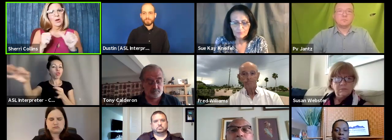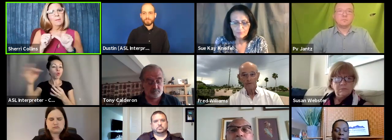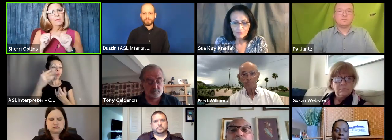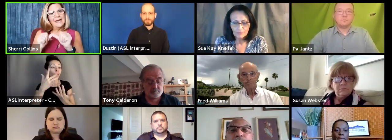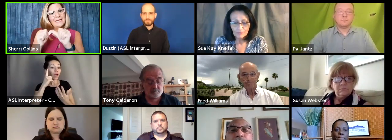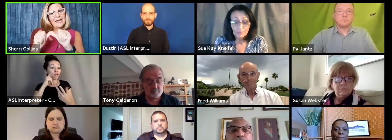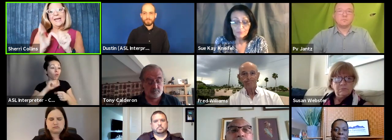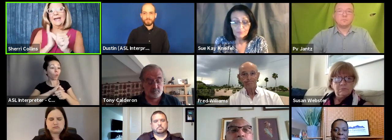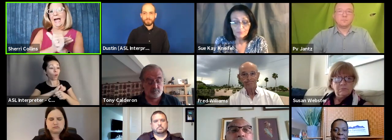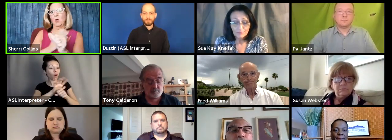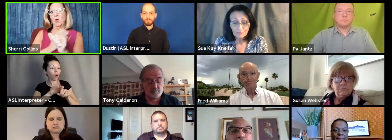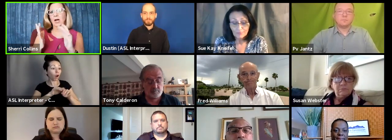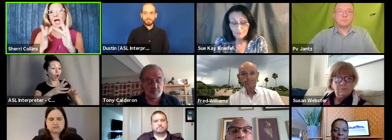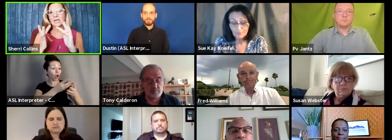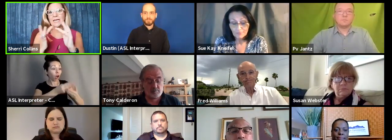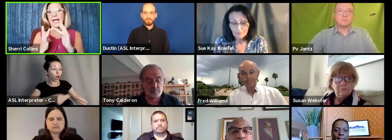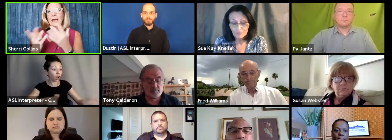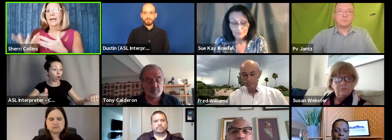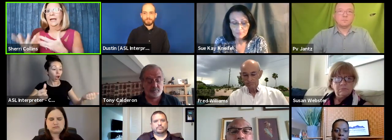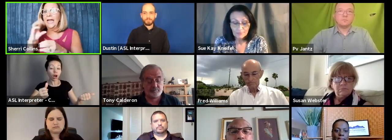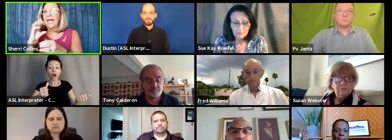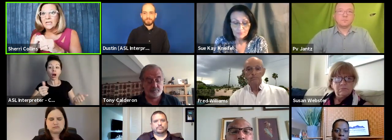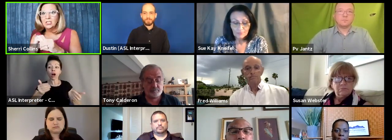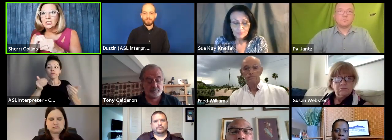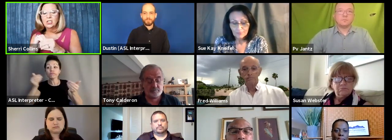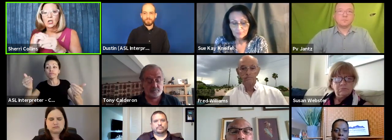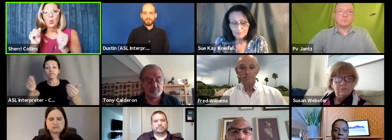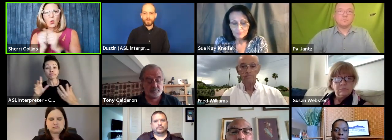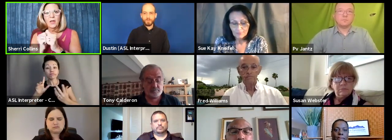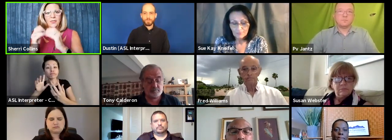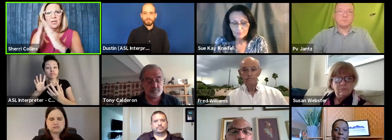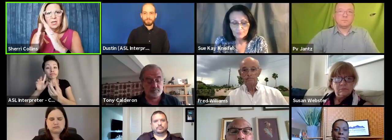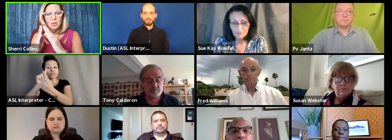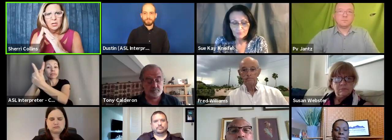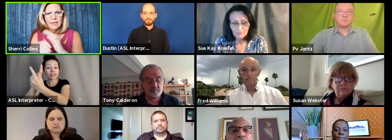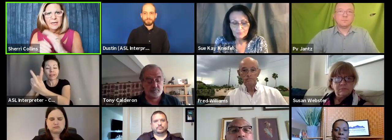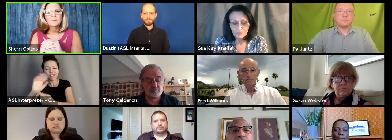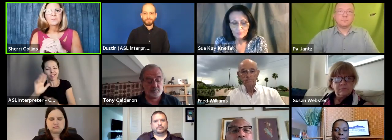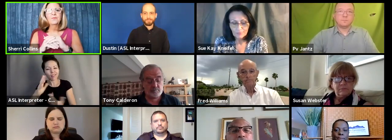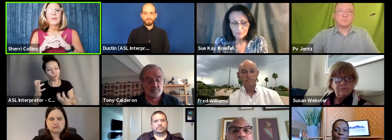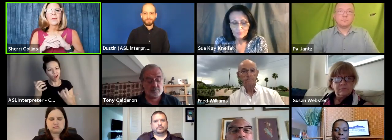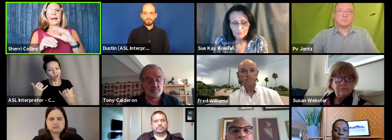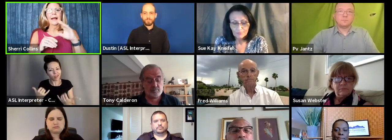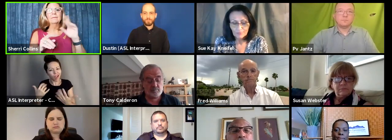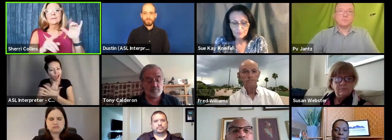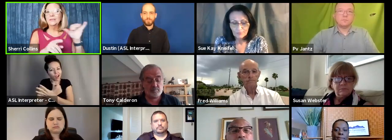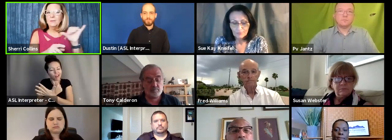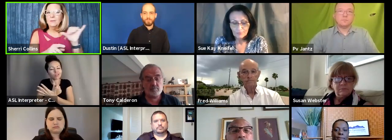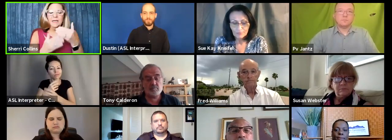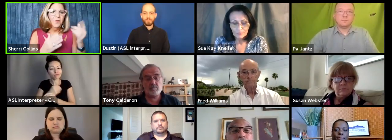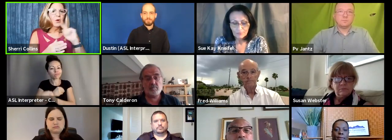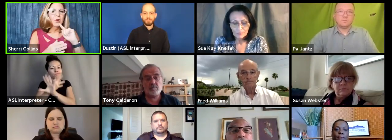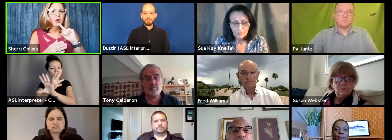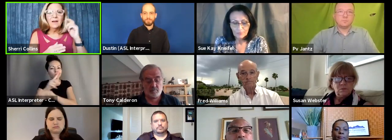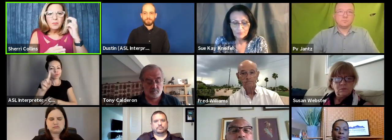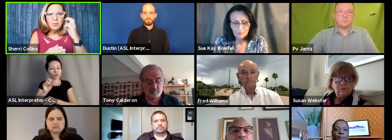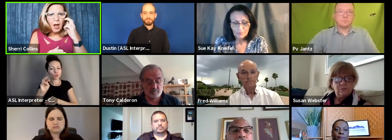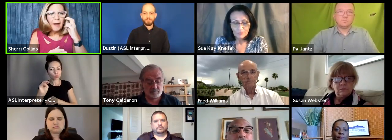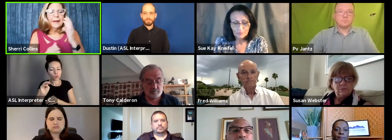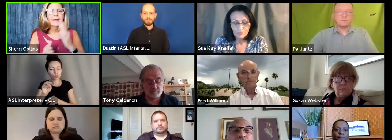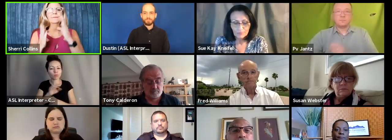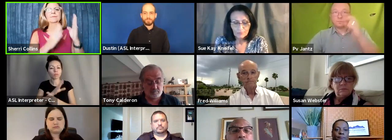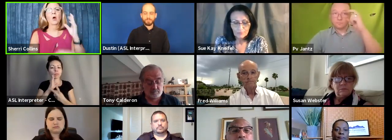We want to maintain our contact, engage with the community. Same thing for